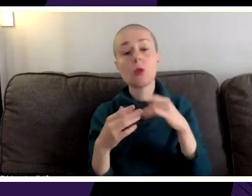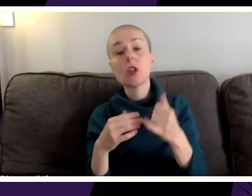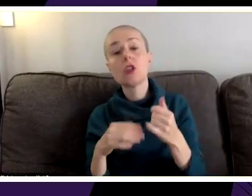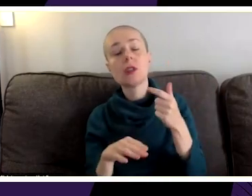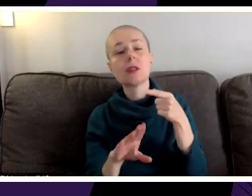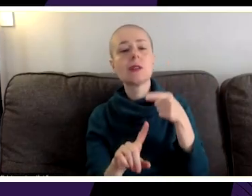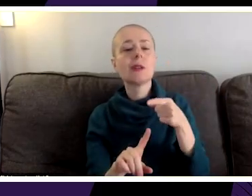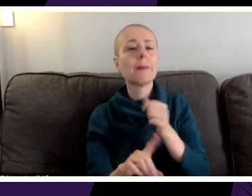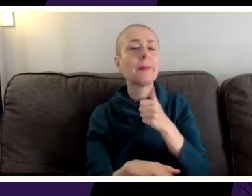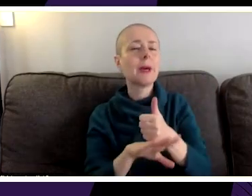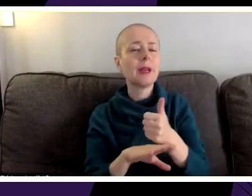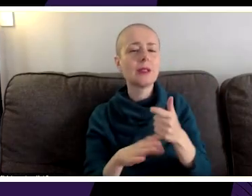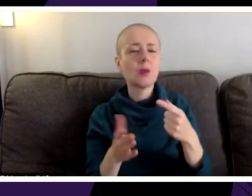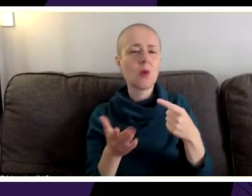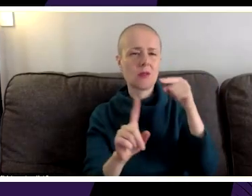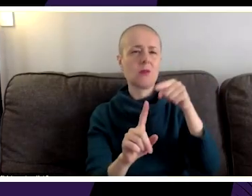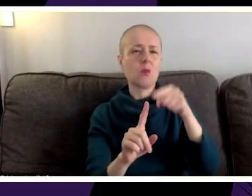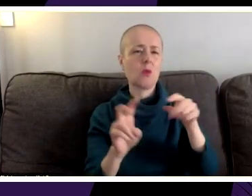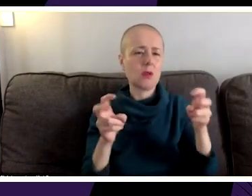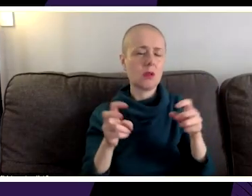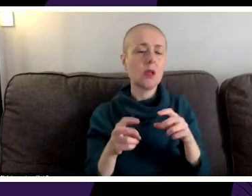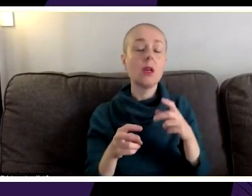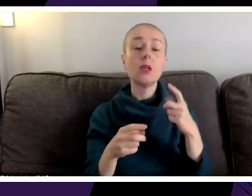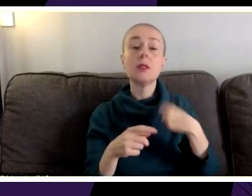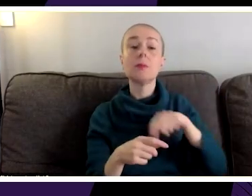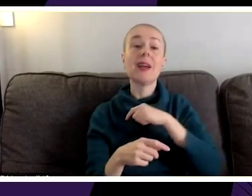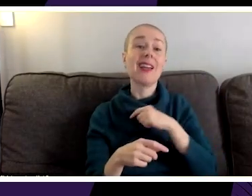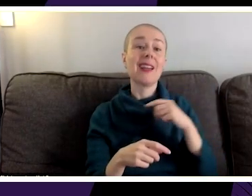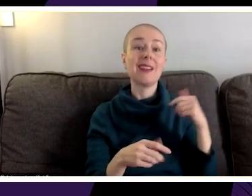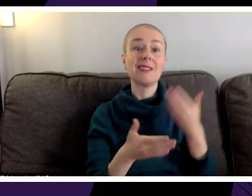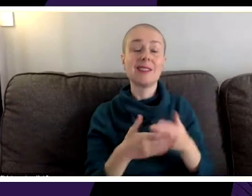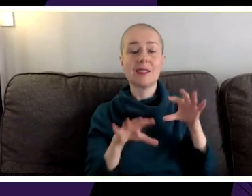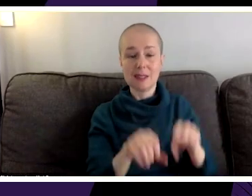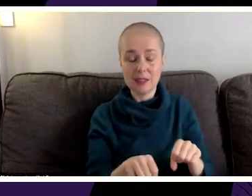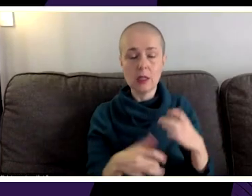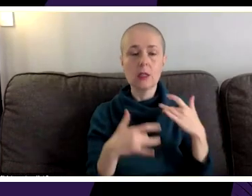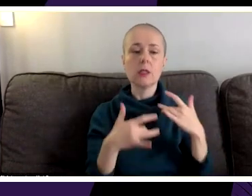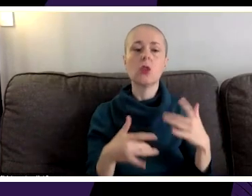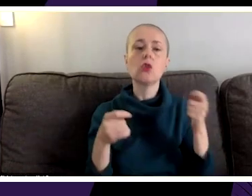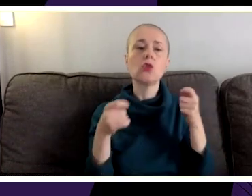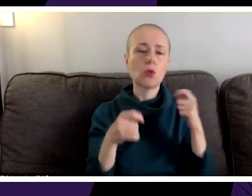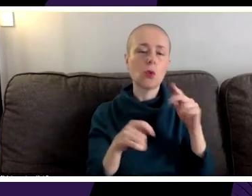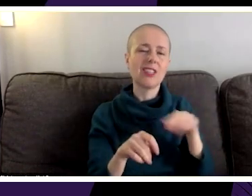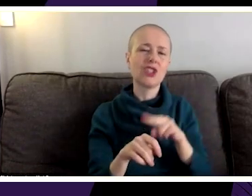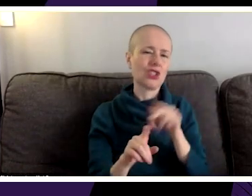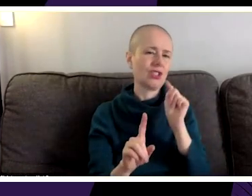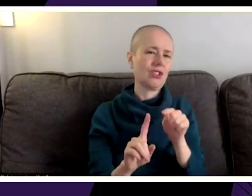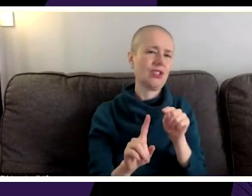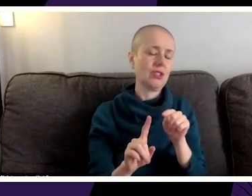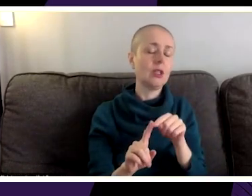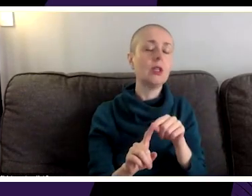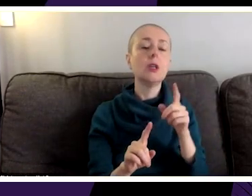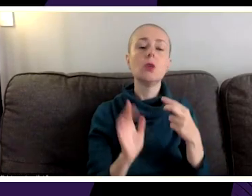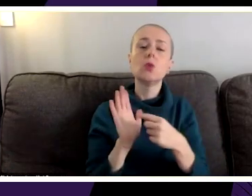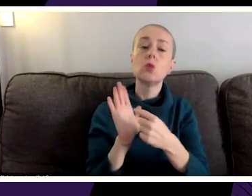argument that the relationship with water in the Spanish conquest reflects the colonial tendency to try to control nature, which is reflected in the